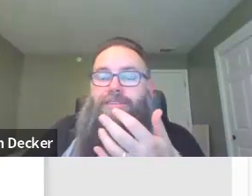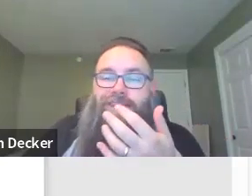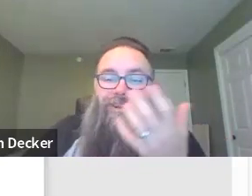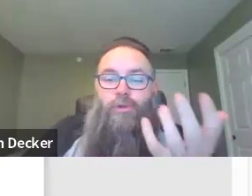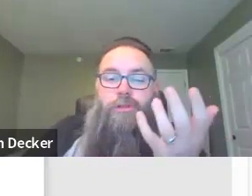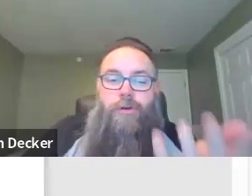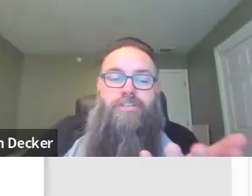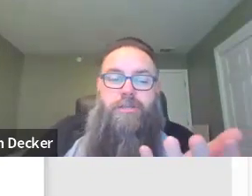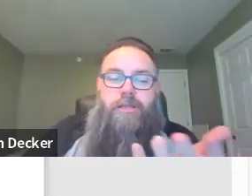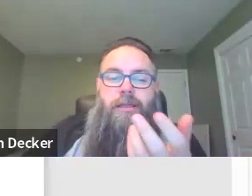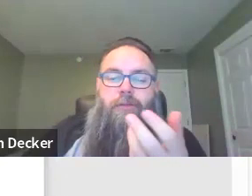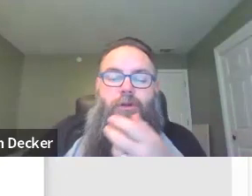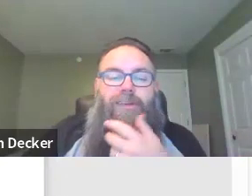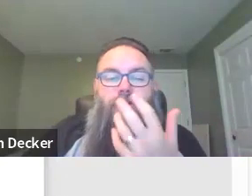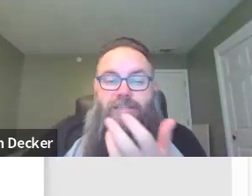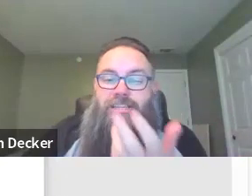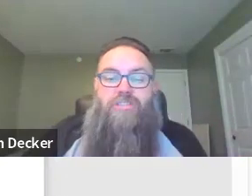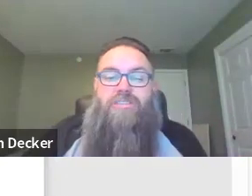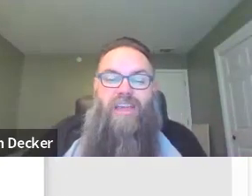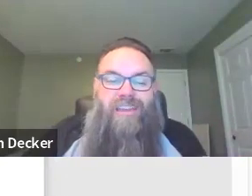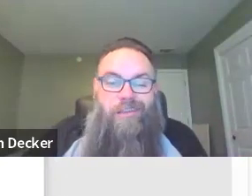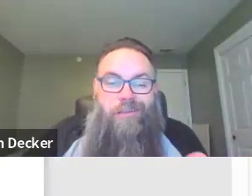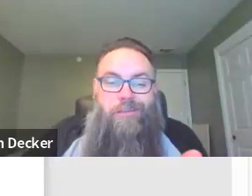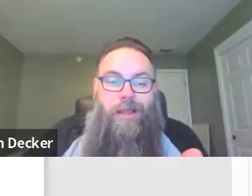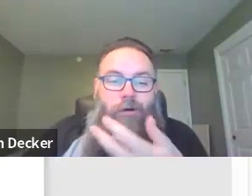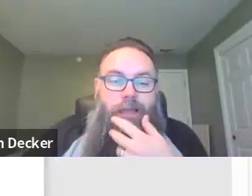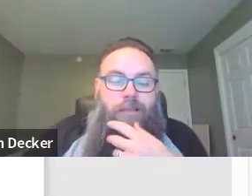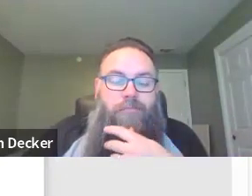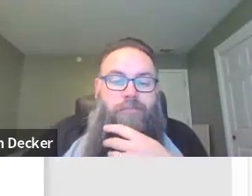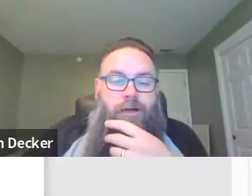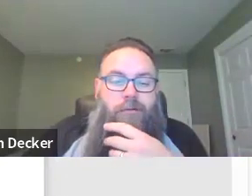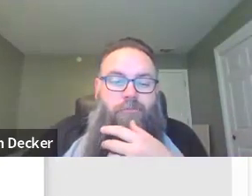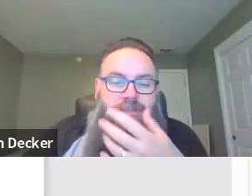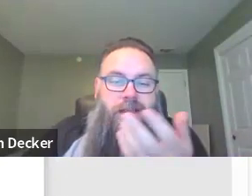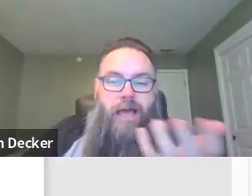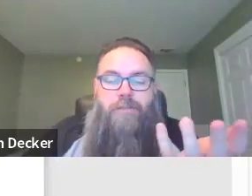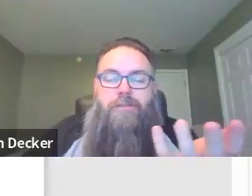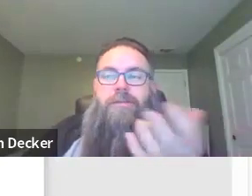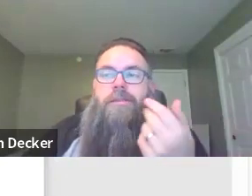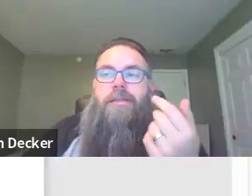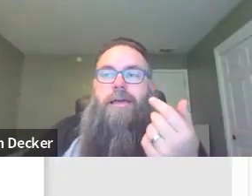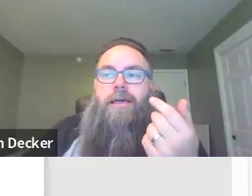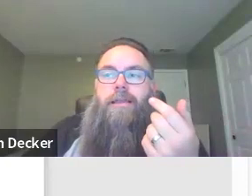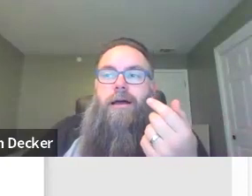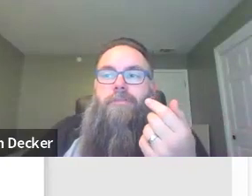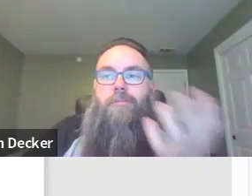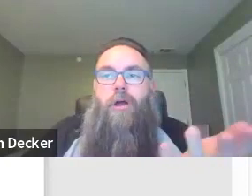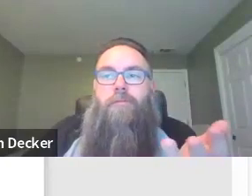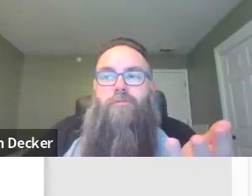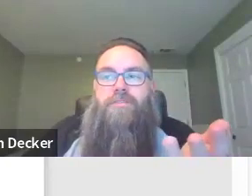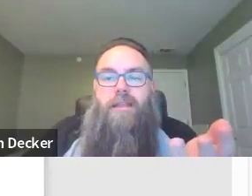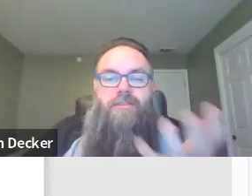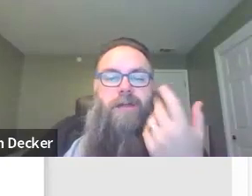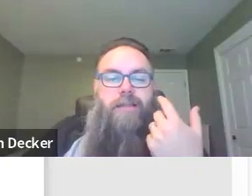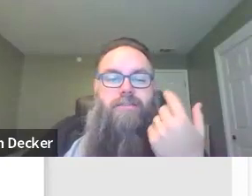And then once they get included in the budget, then if we don't have regulations yet that outline it, what's going to happen, then the